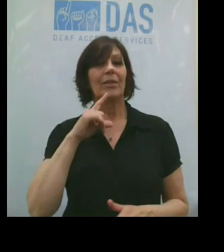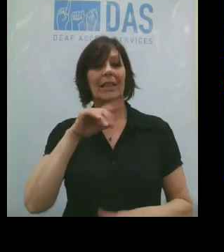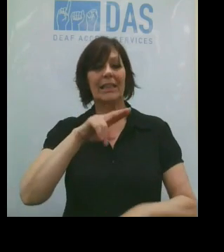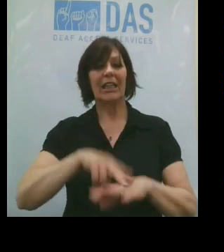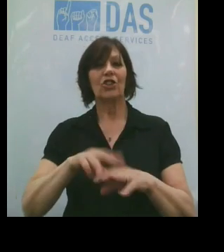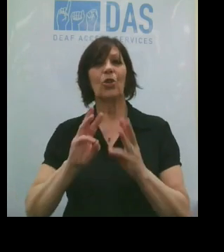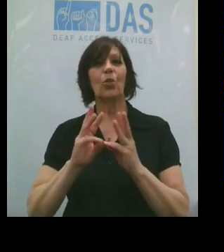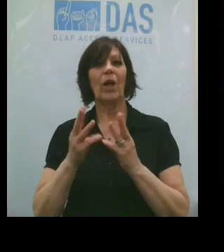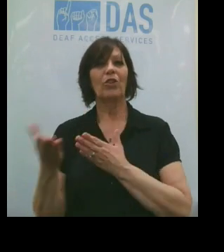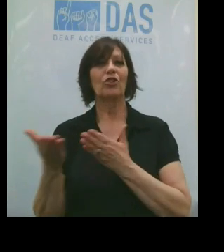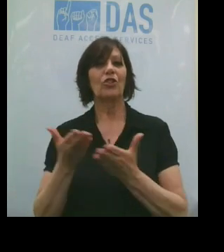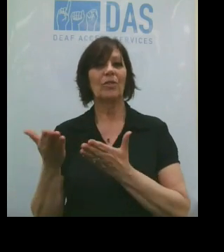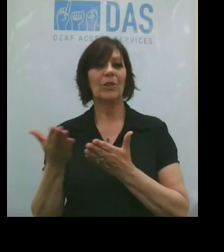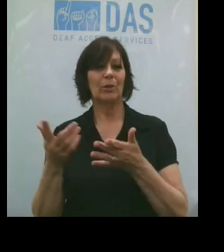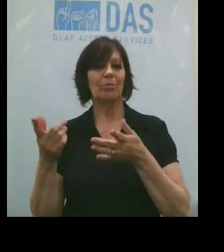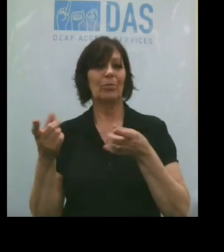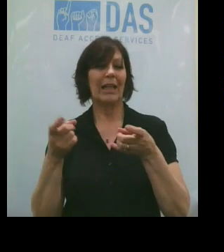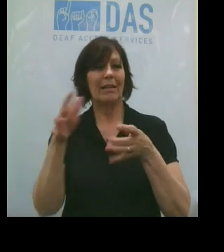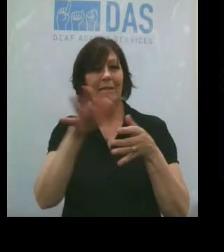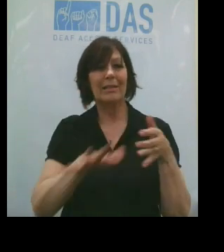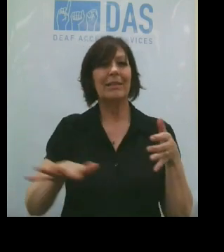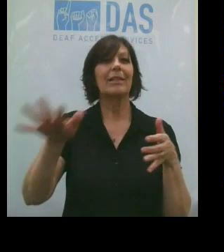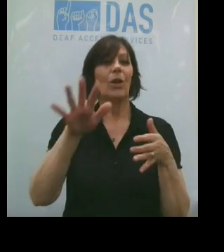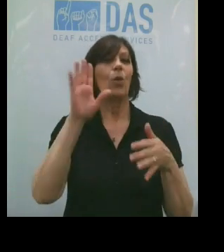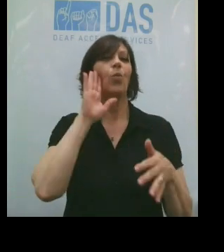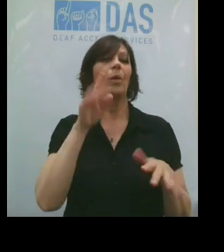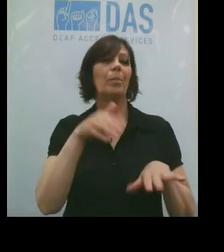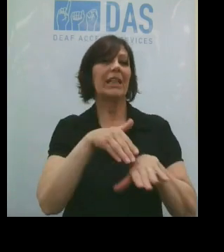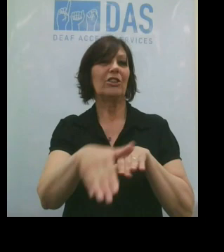which handles almost all of upstate New York through at least Syracuse,